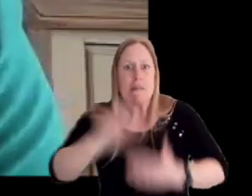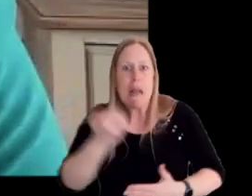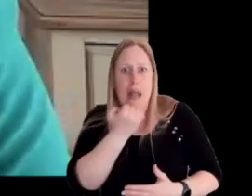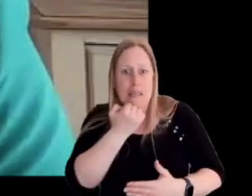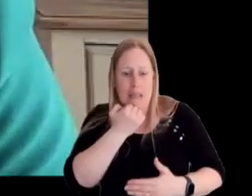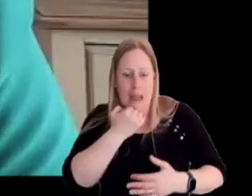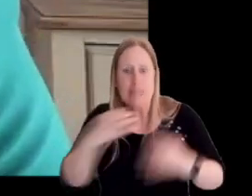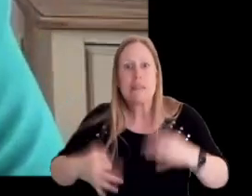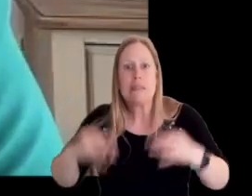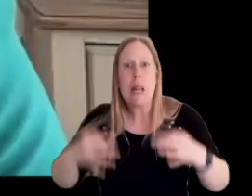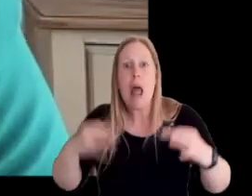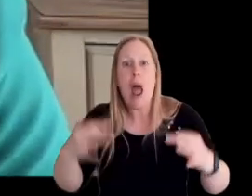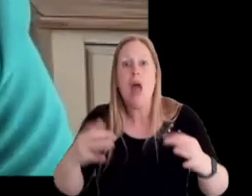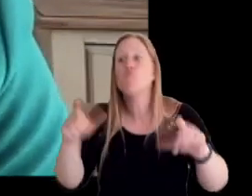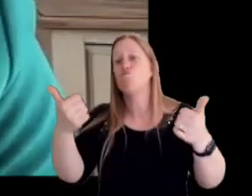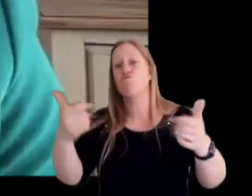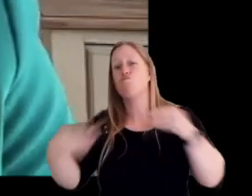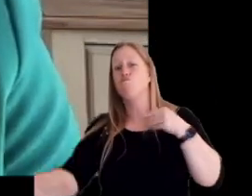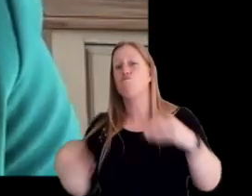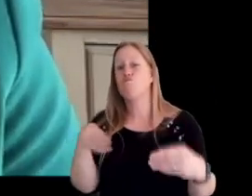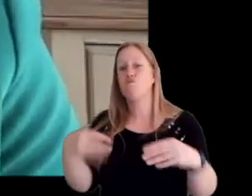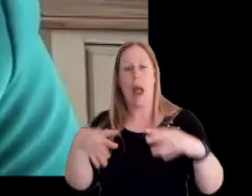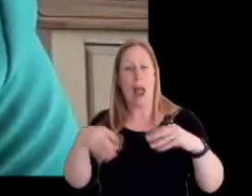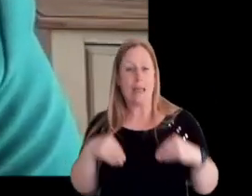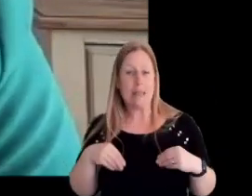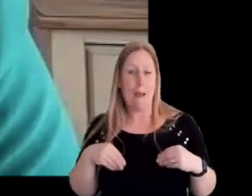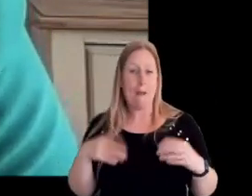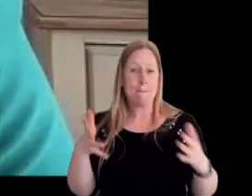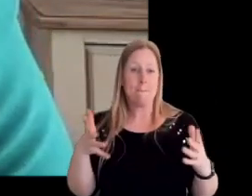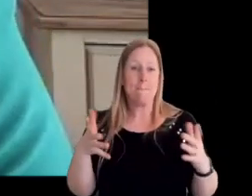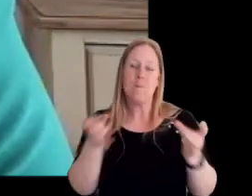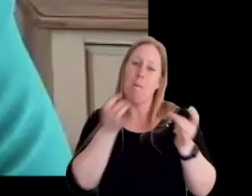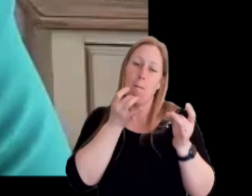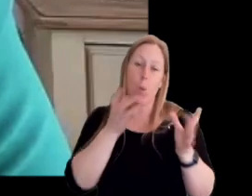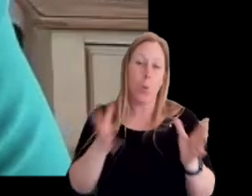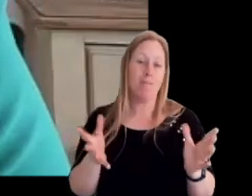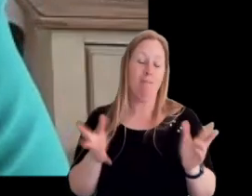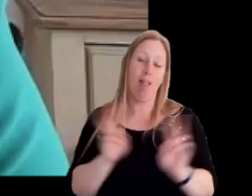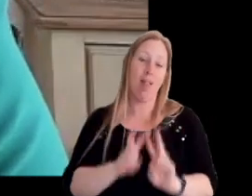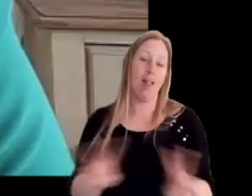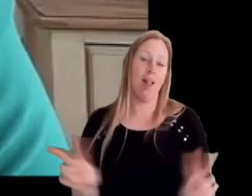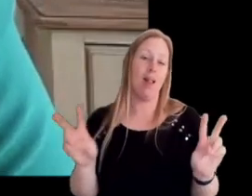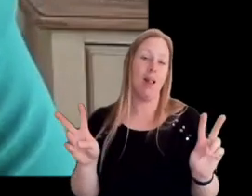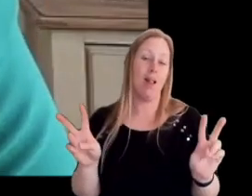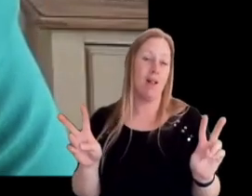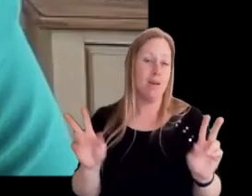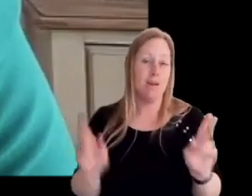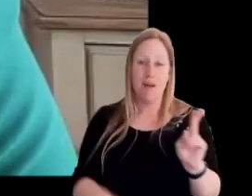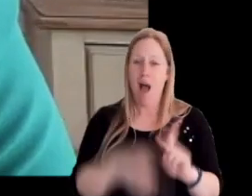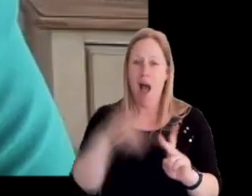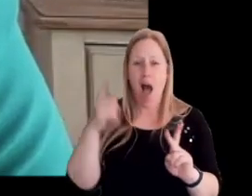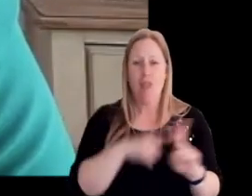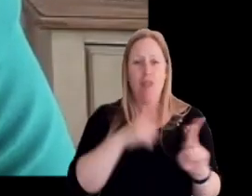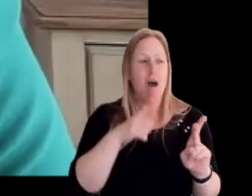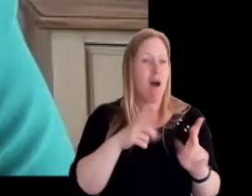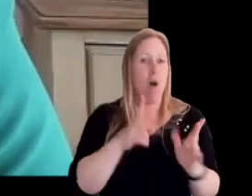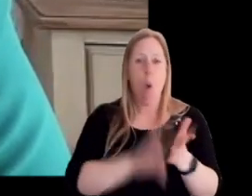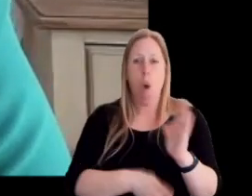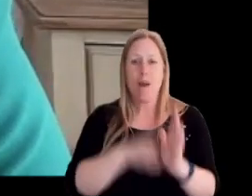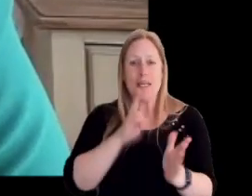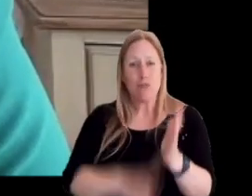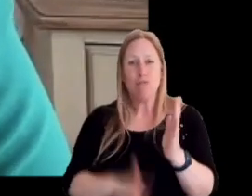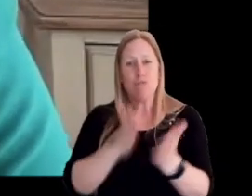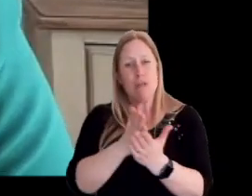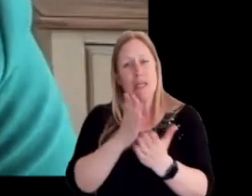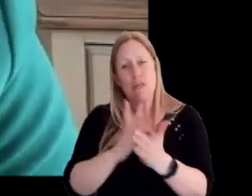as we needed. And there's, you know, it's beautiful to see that other